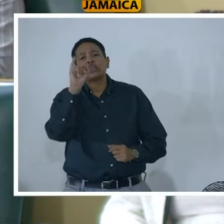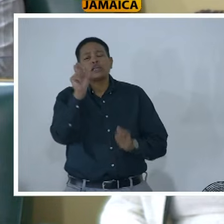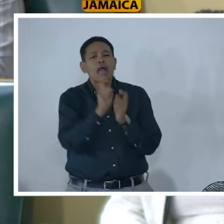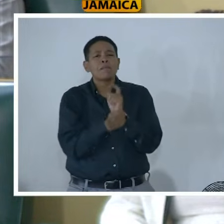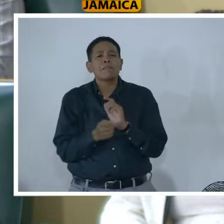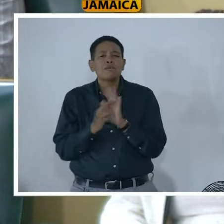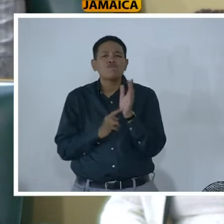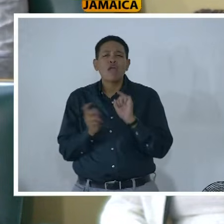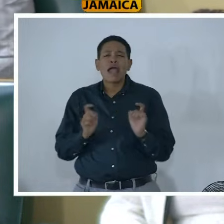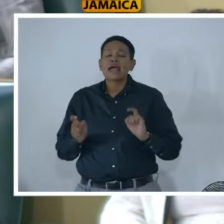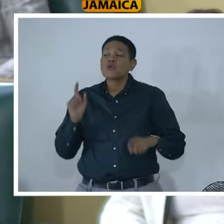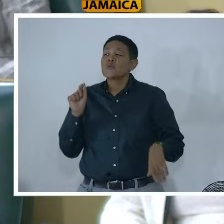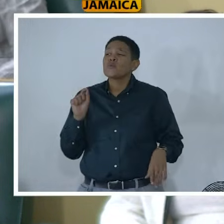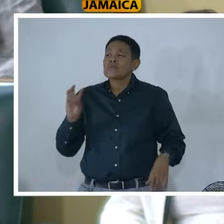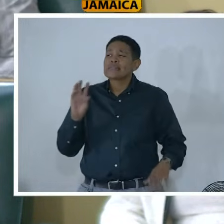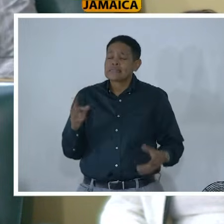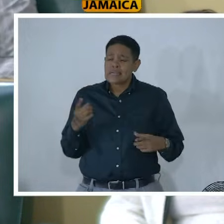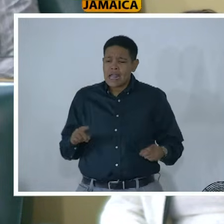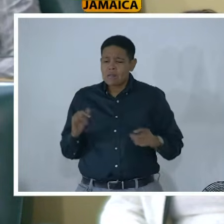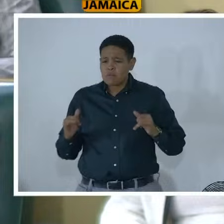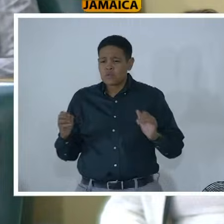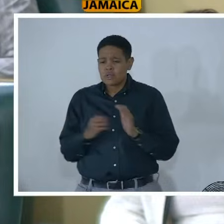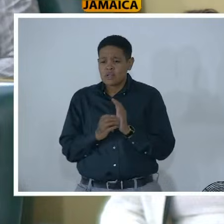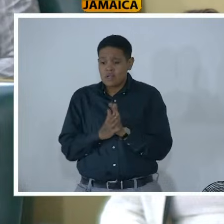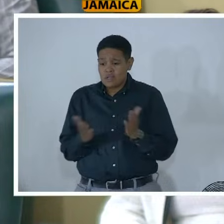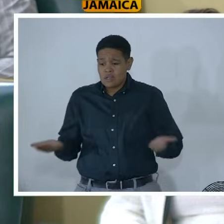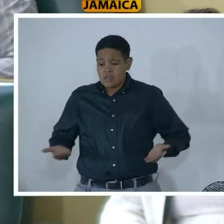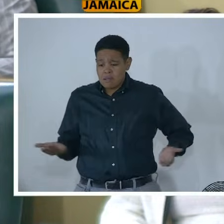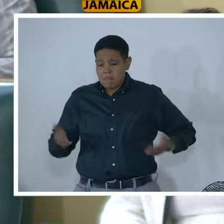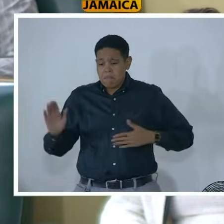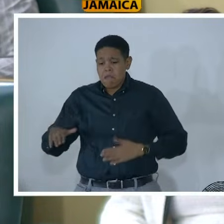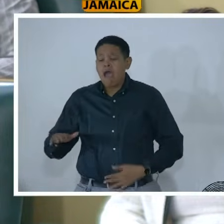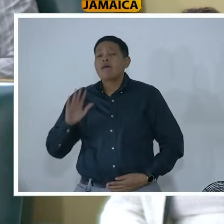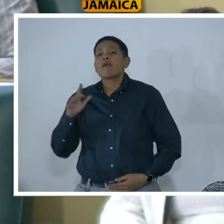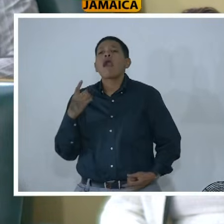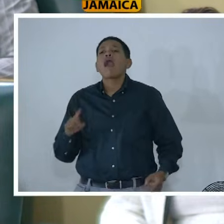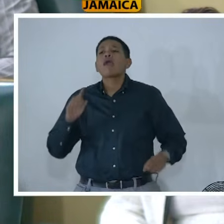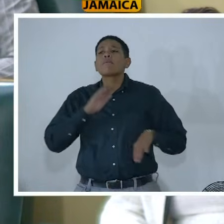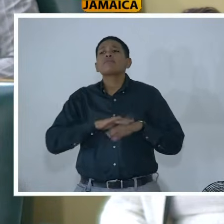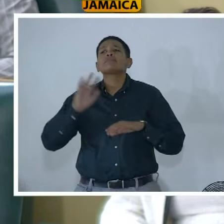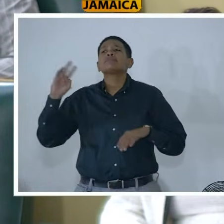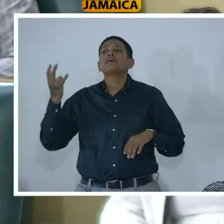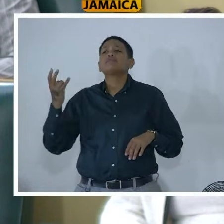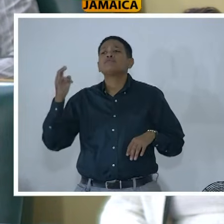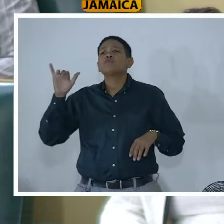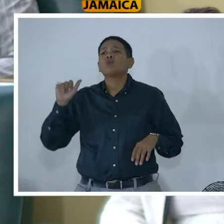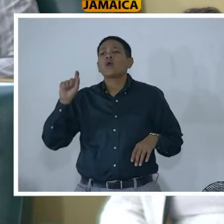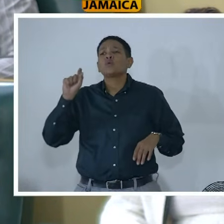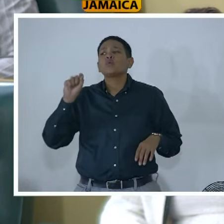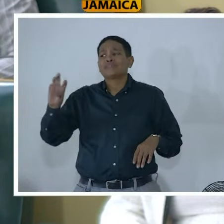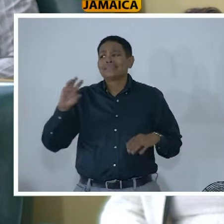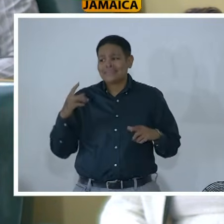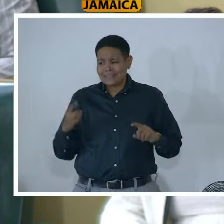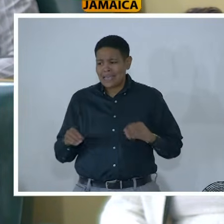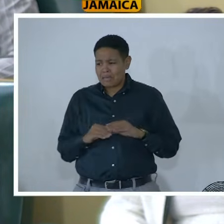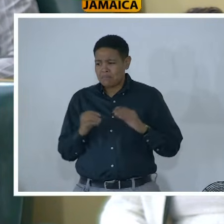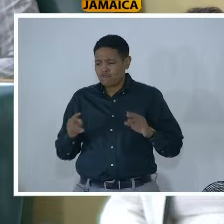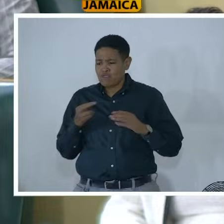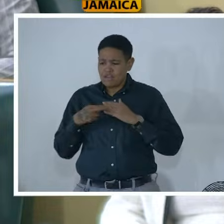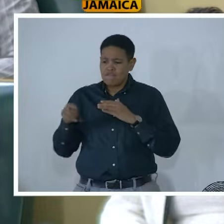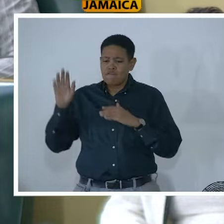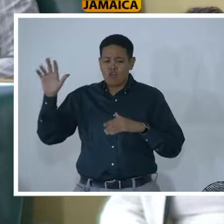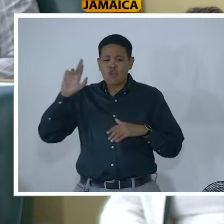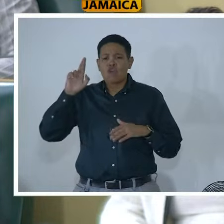Amendment Regulations 2026, which were laid on the table of the House on the 7th day of July 2026, be referred